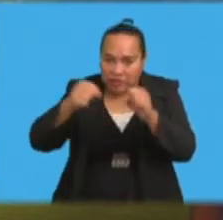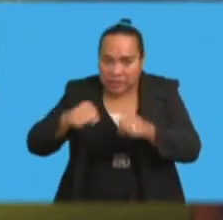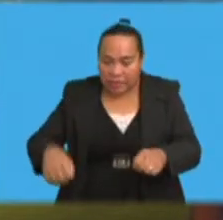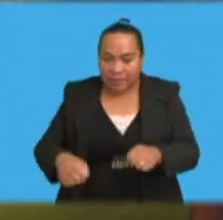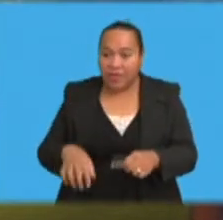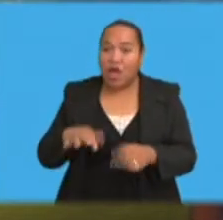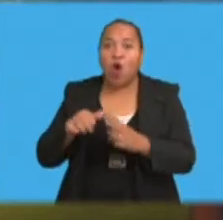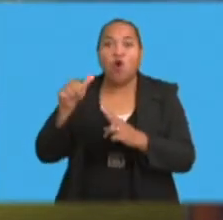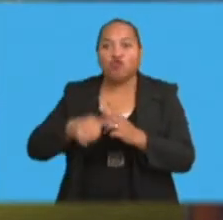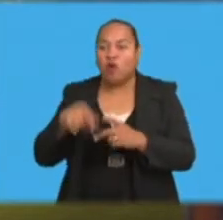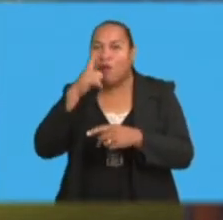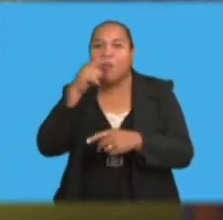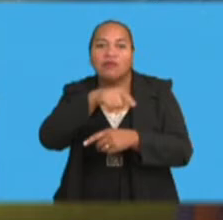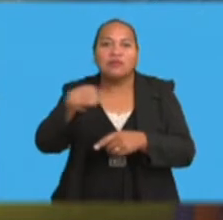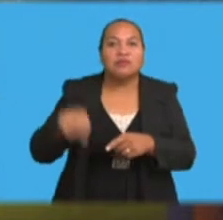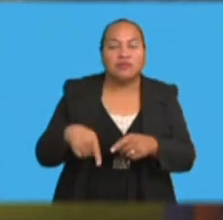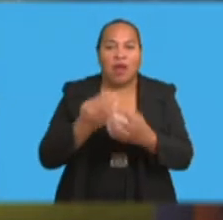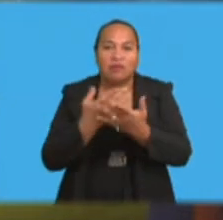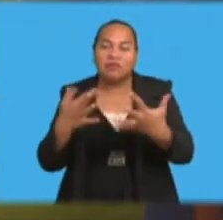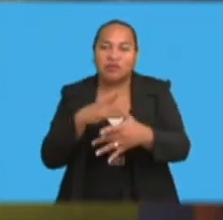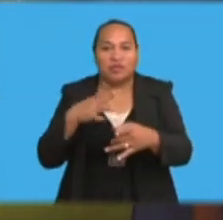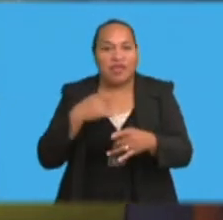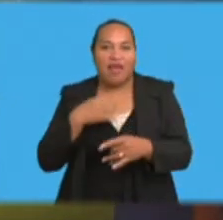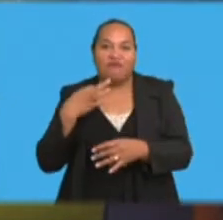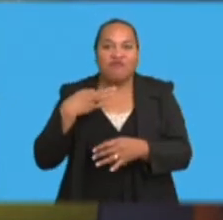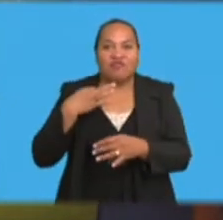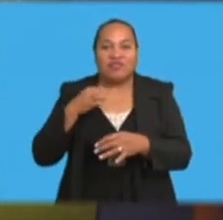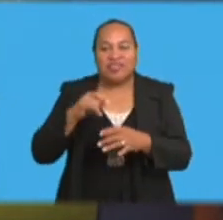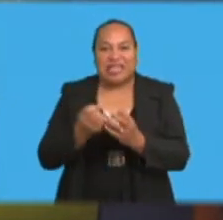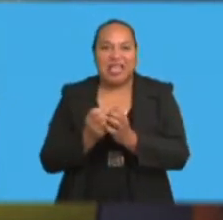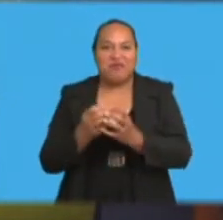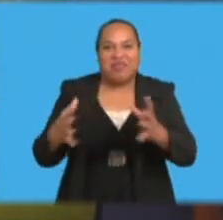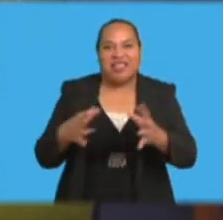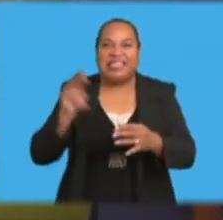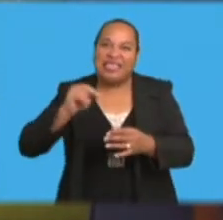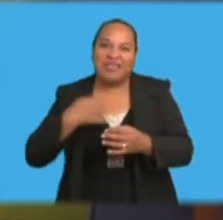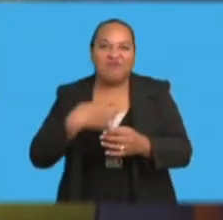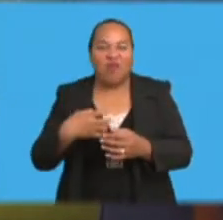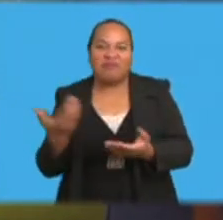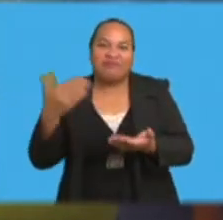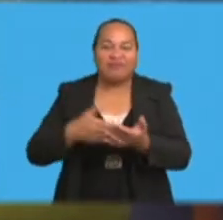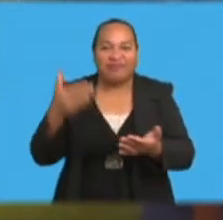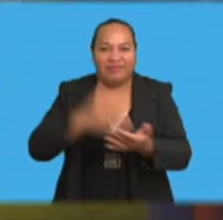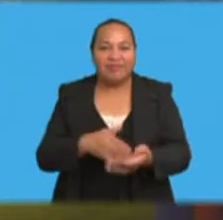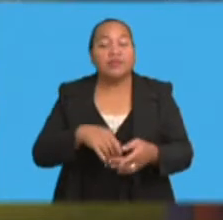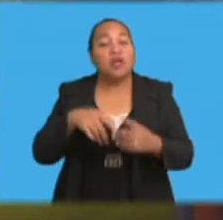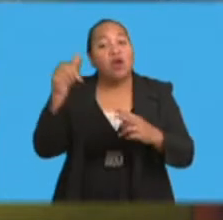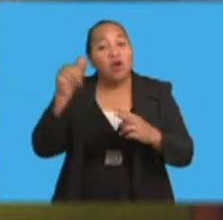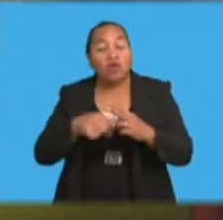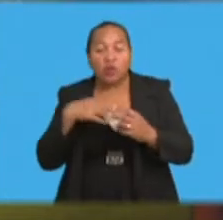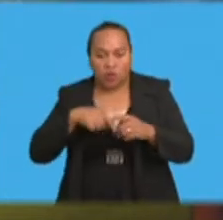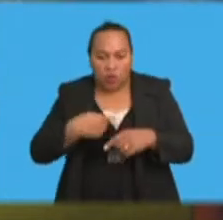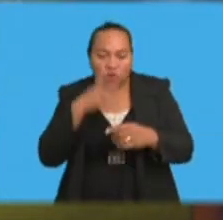consumers increase. Reforms are important to ensure that risks to the stability of the financial system continue to be